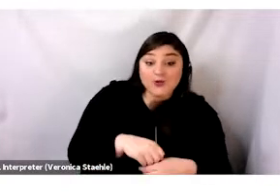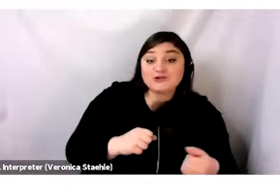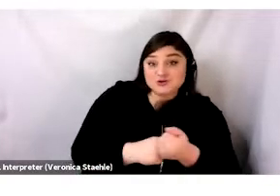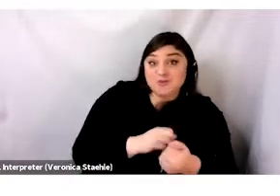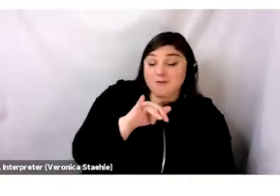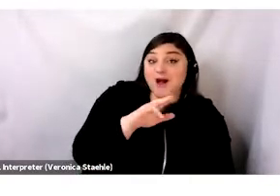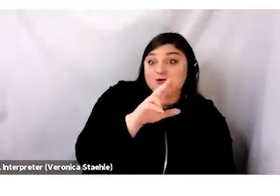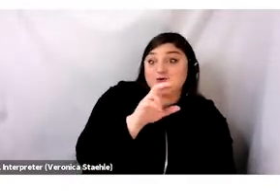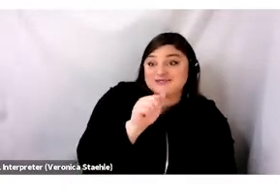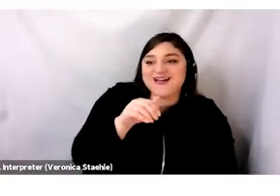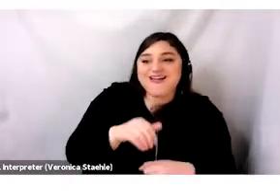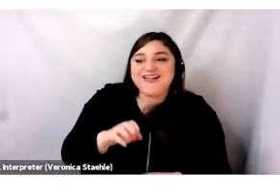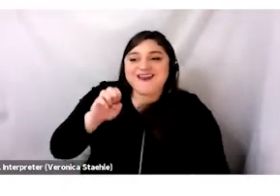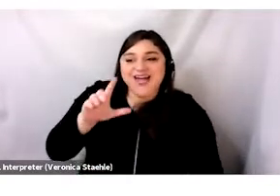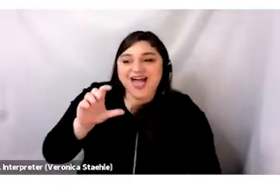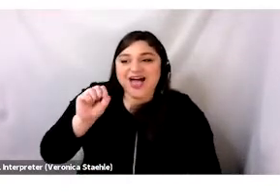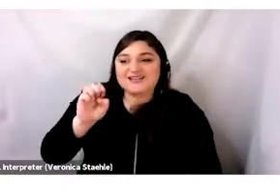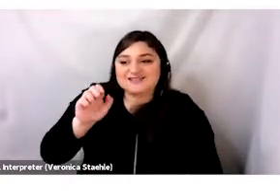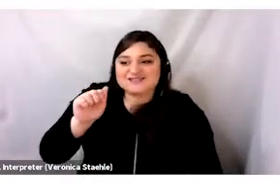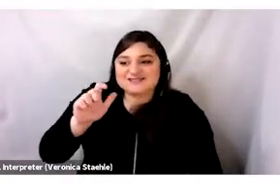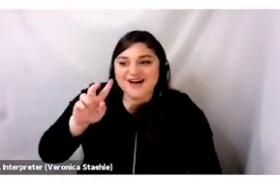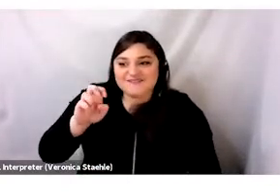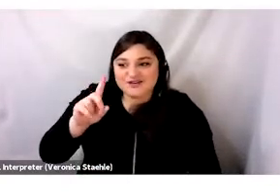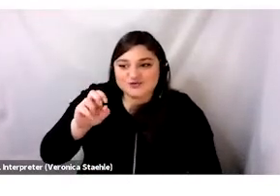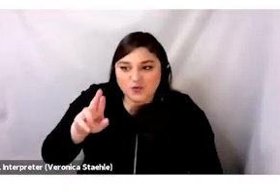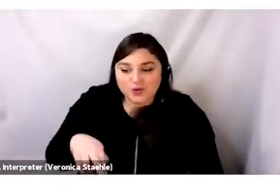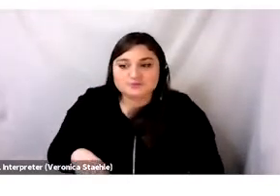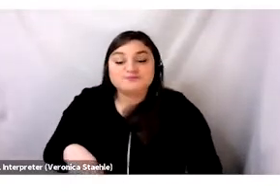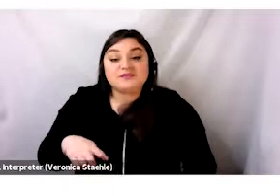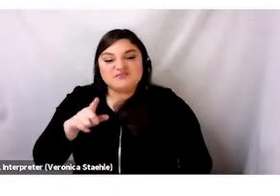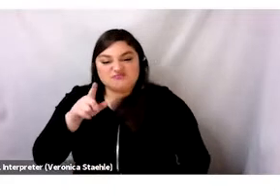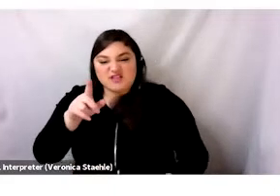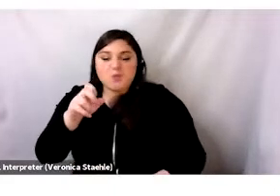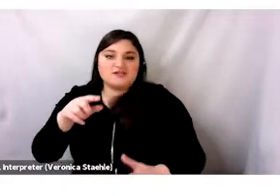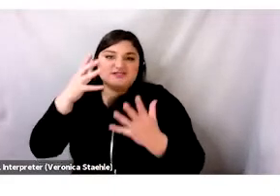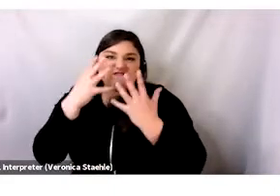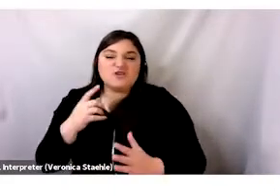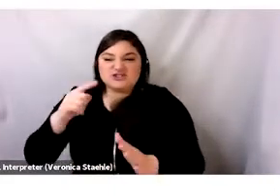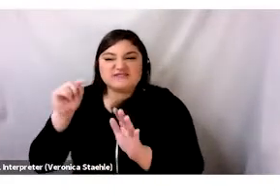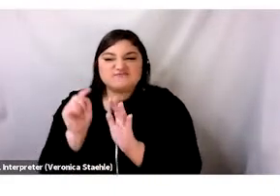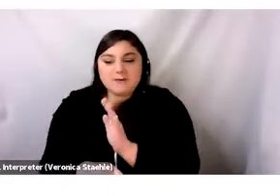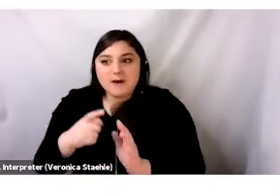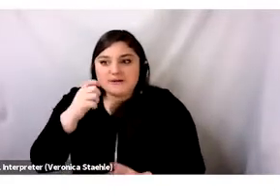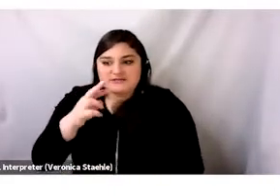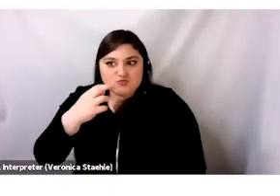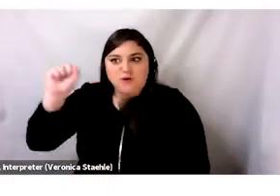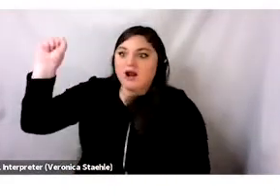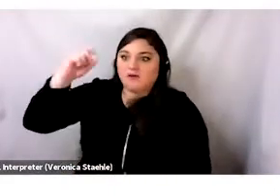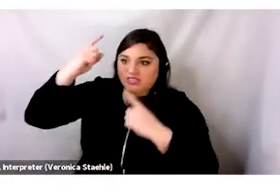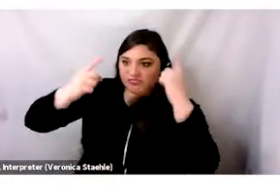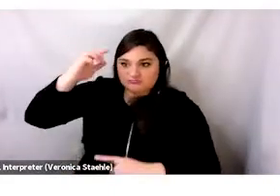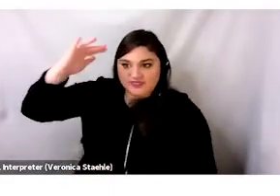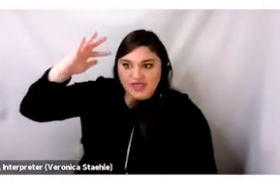And he was sadly assassinated for his very radical theology. And